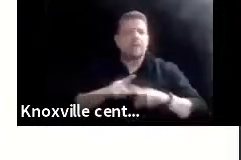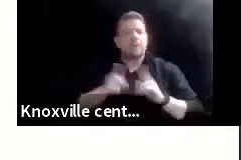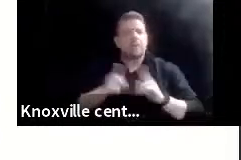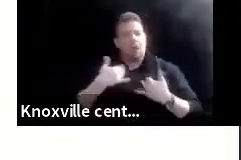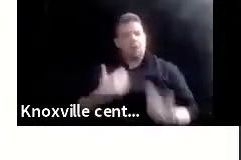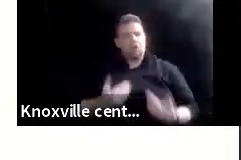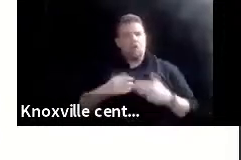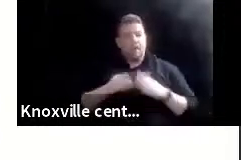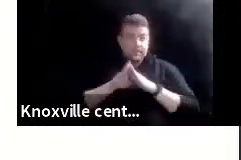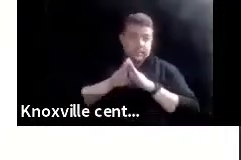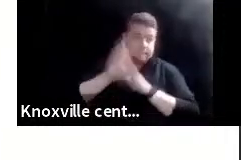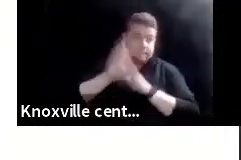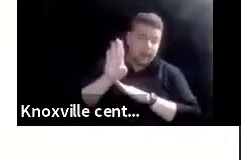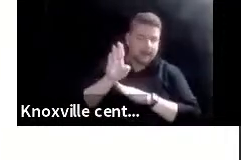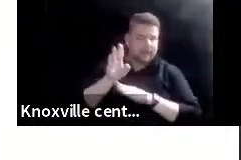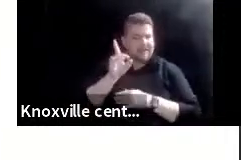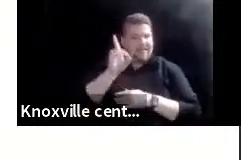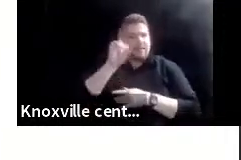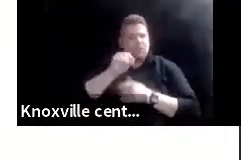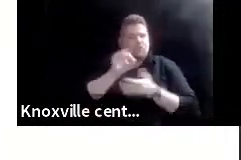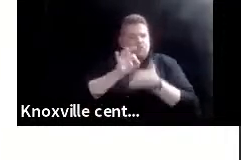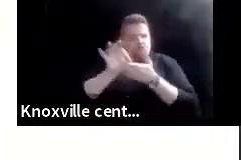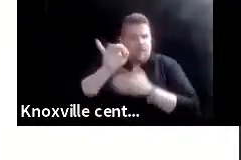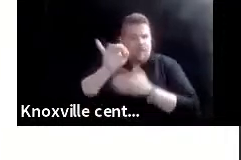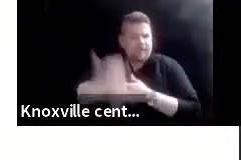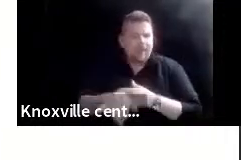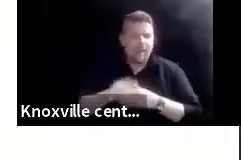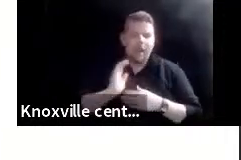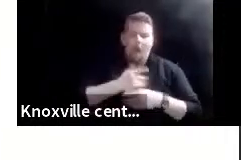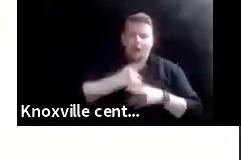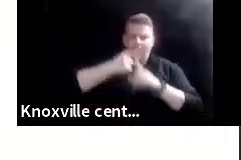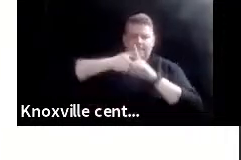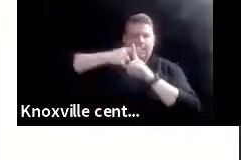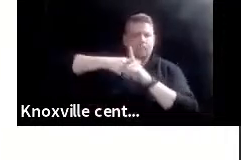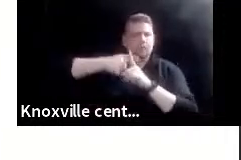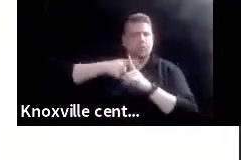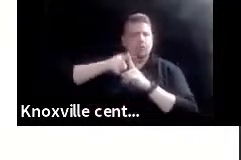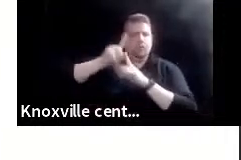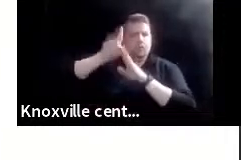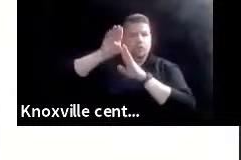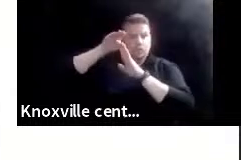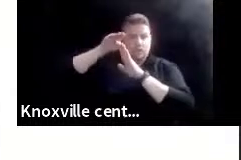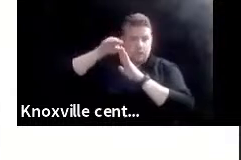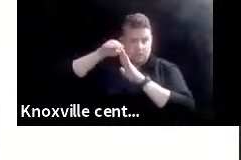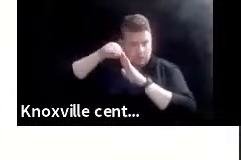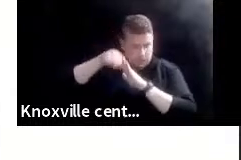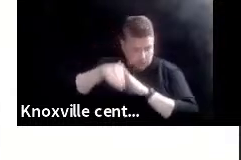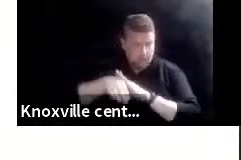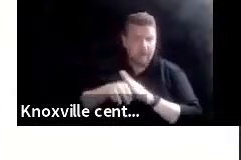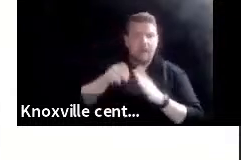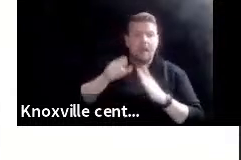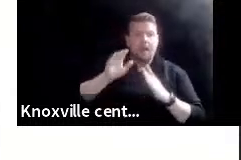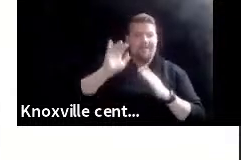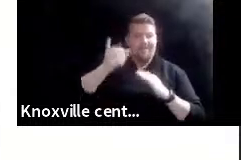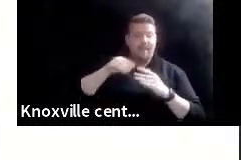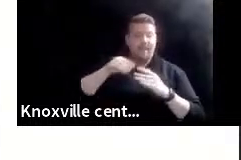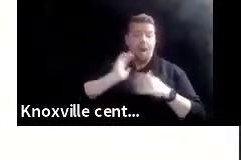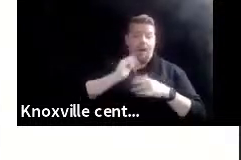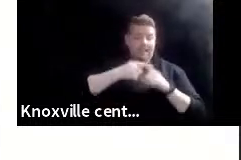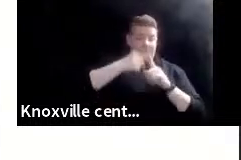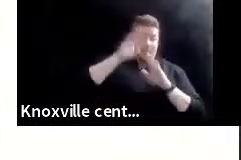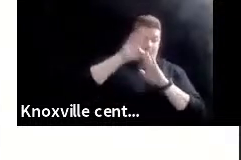current spike does seem to track with that. As our temperatures are dropping, this surge is